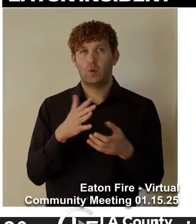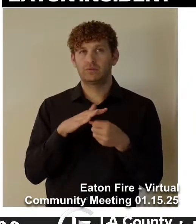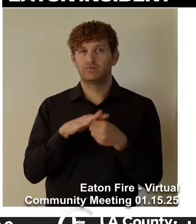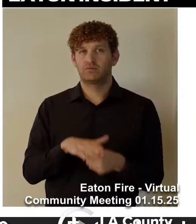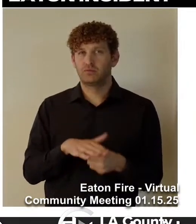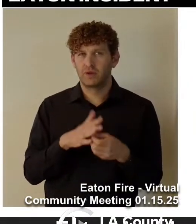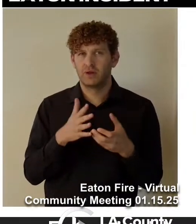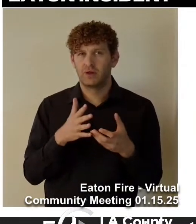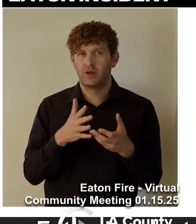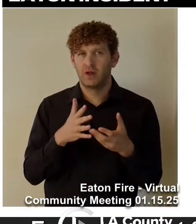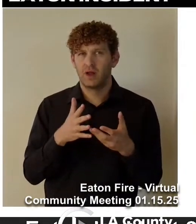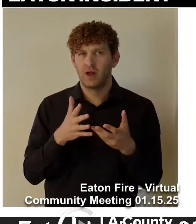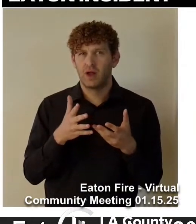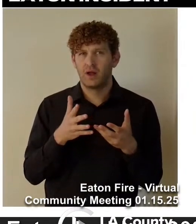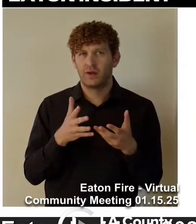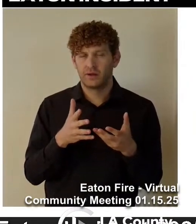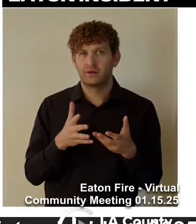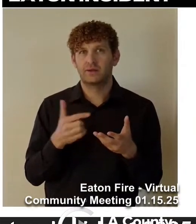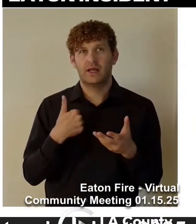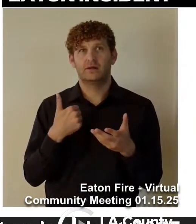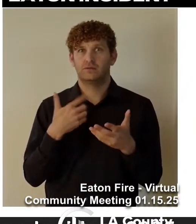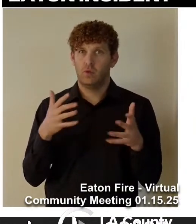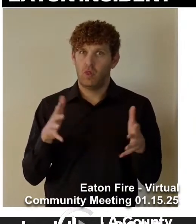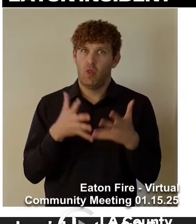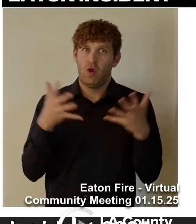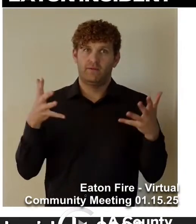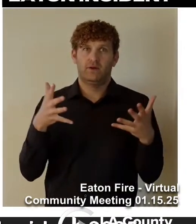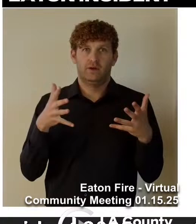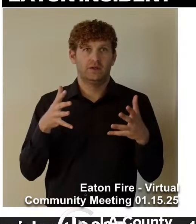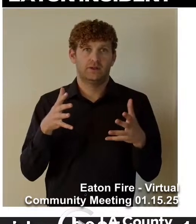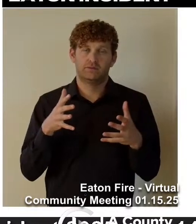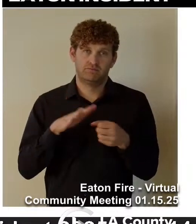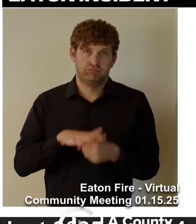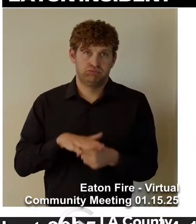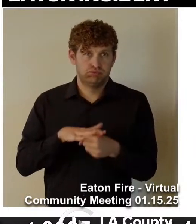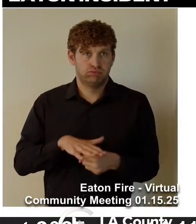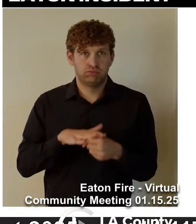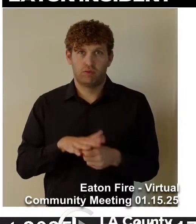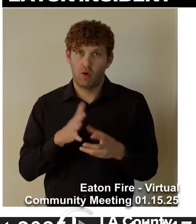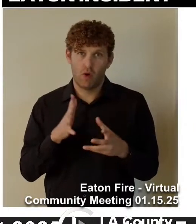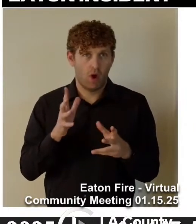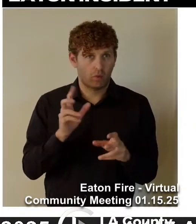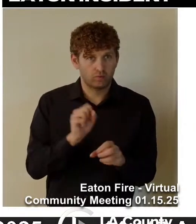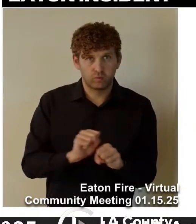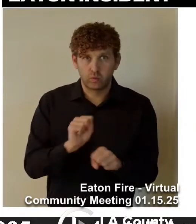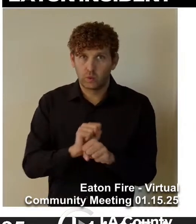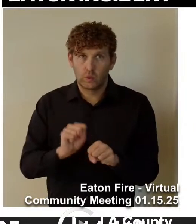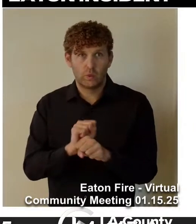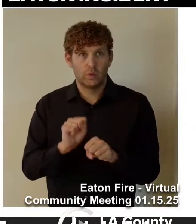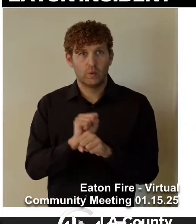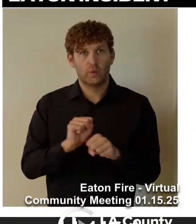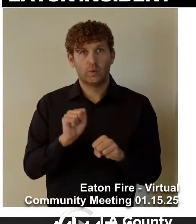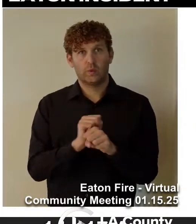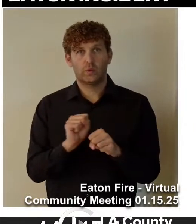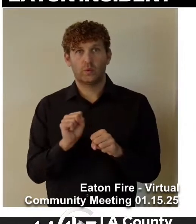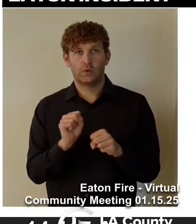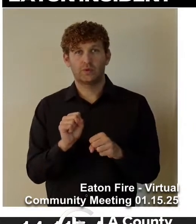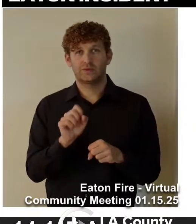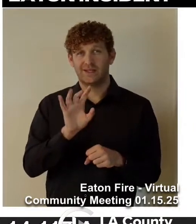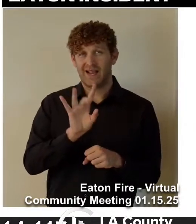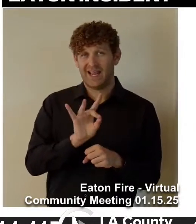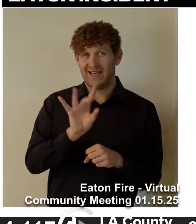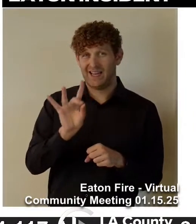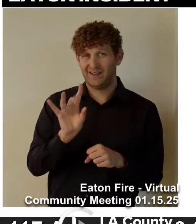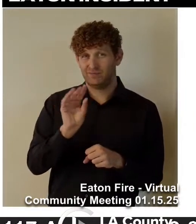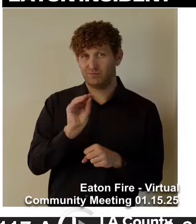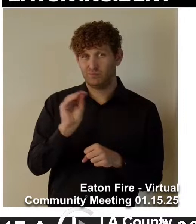putting in a lot of hard work. So some of the statistics that I want to share with you is that we've completed 88% of the